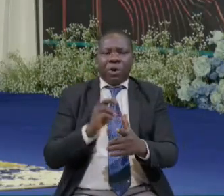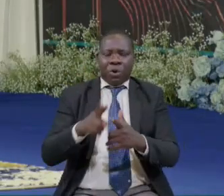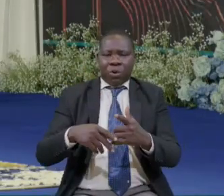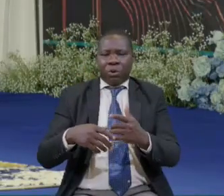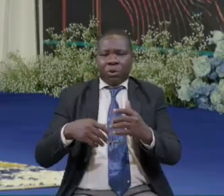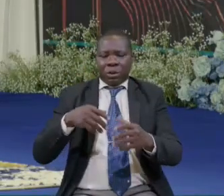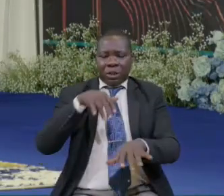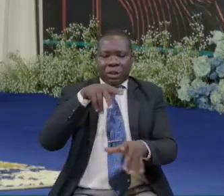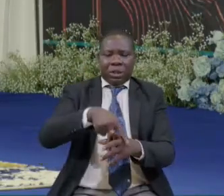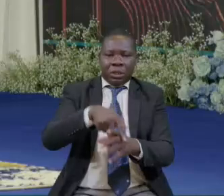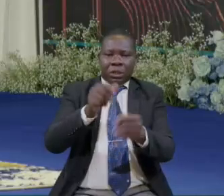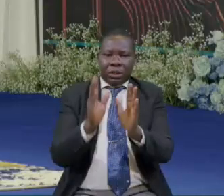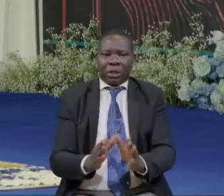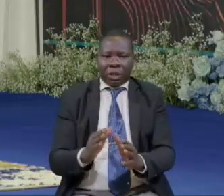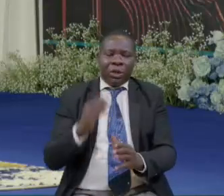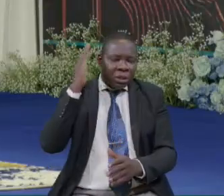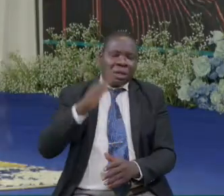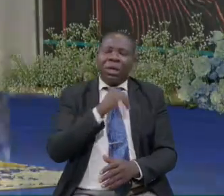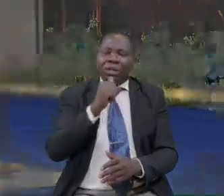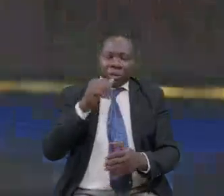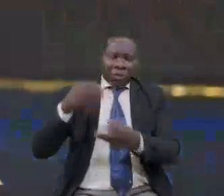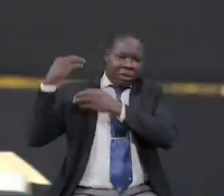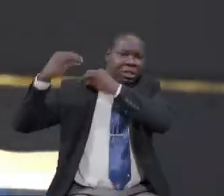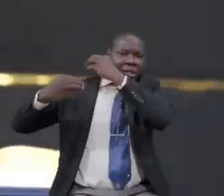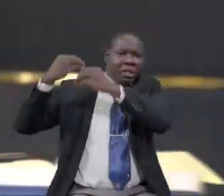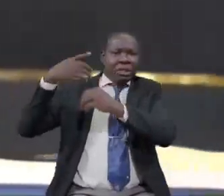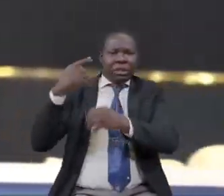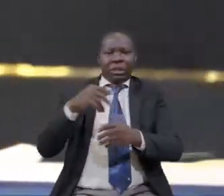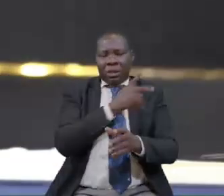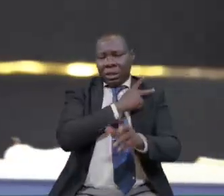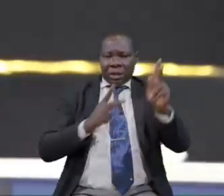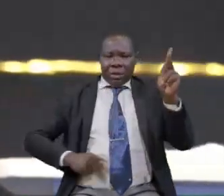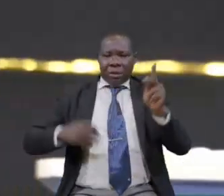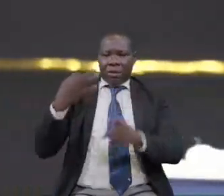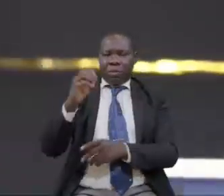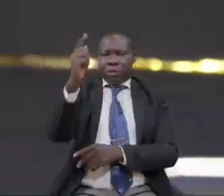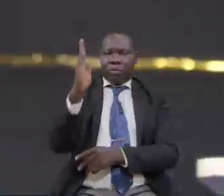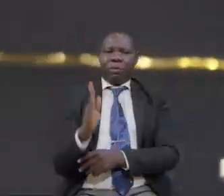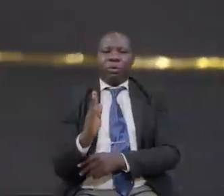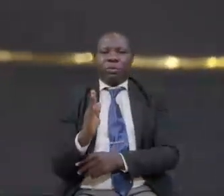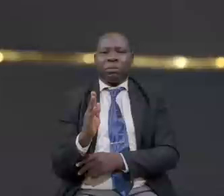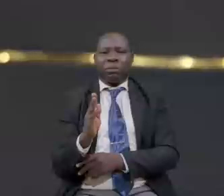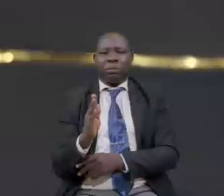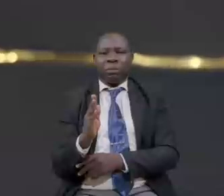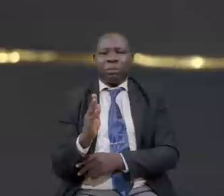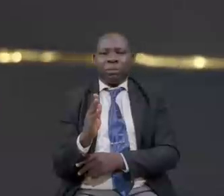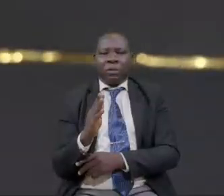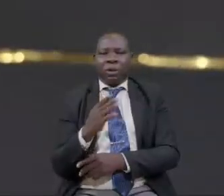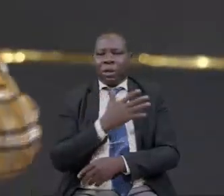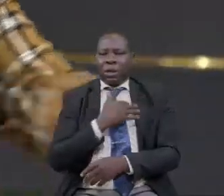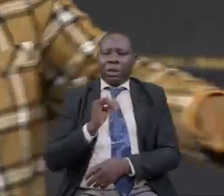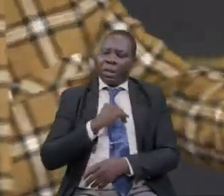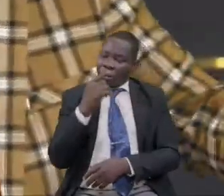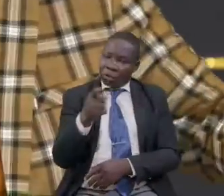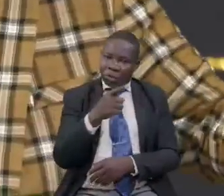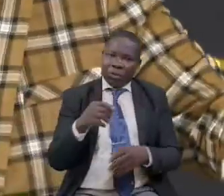will not inherit the kingdom of God. And I've told you, so you cannot blame me.